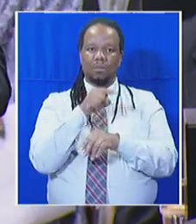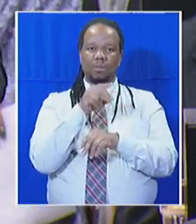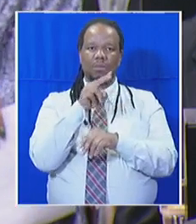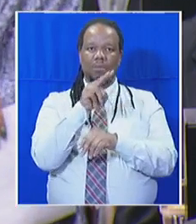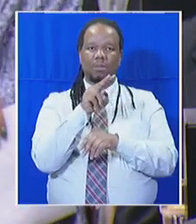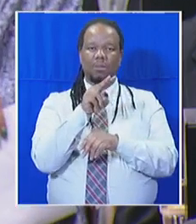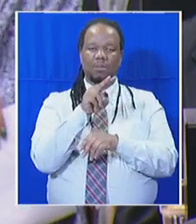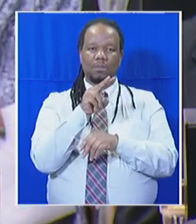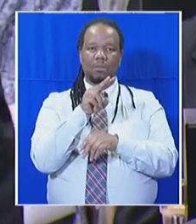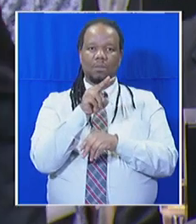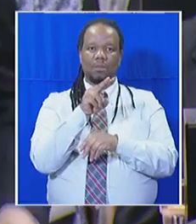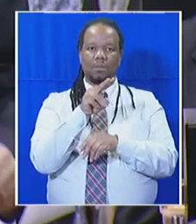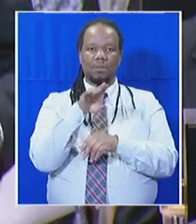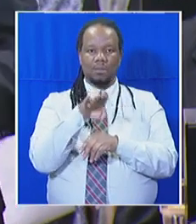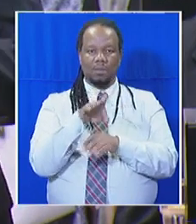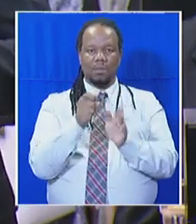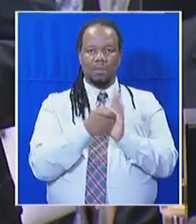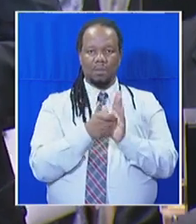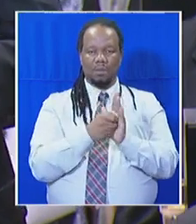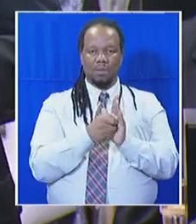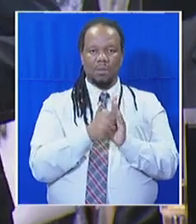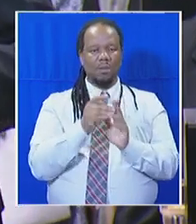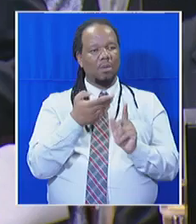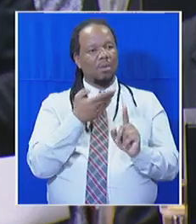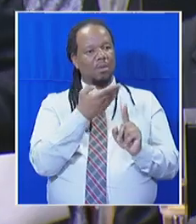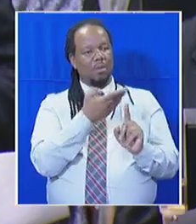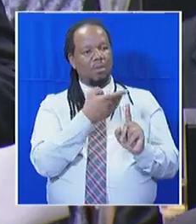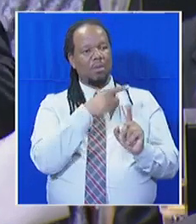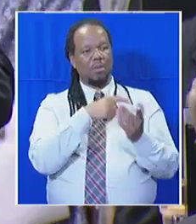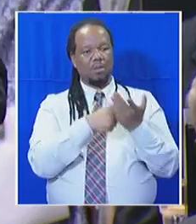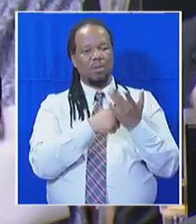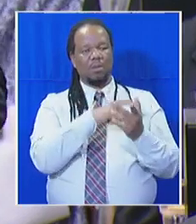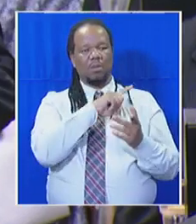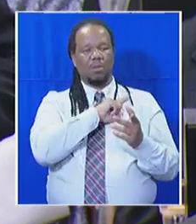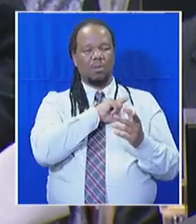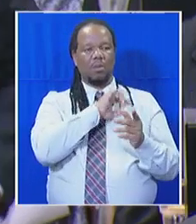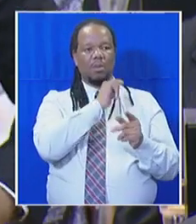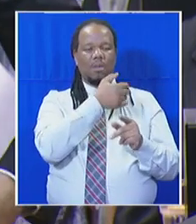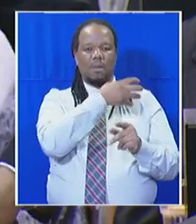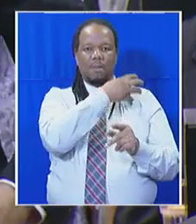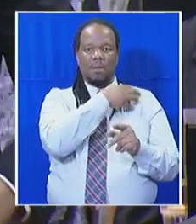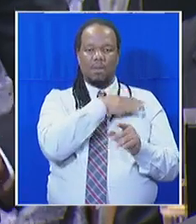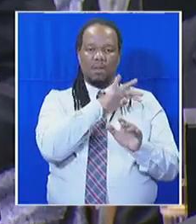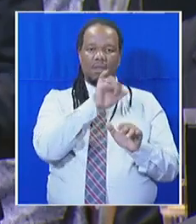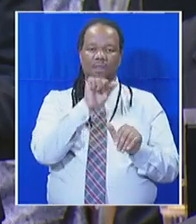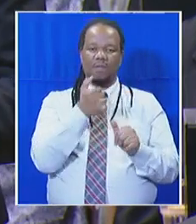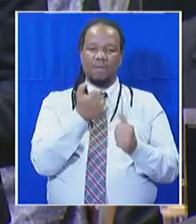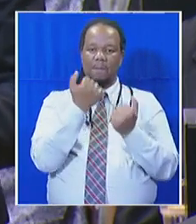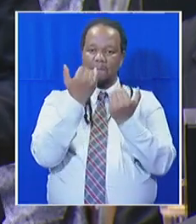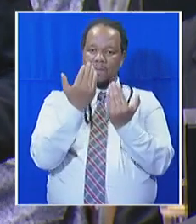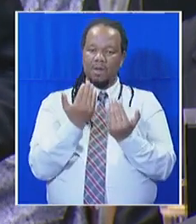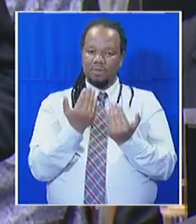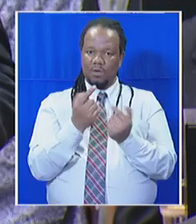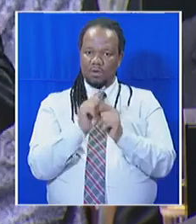million. The reasons the minister seems to be oblivious of the fact that his own adjusted budget provides for the